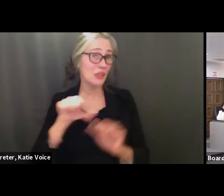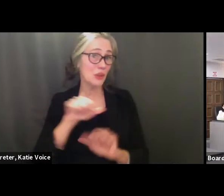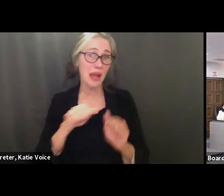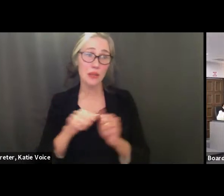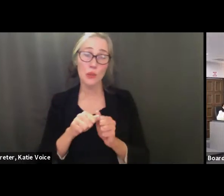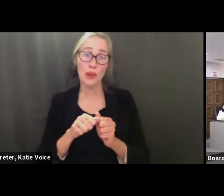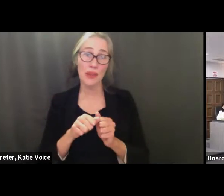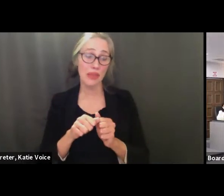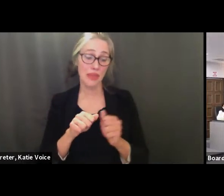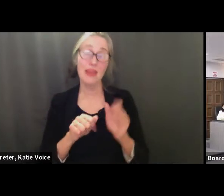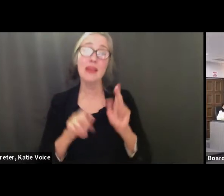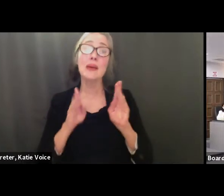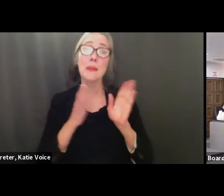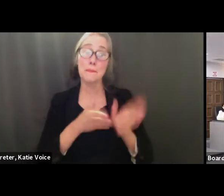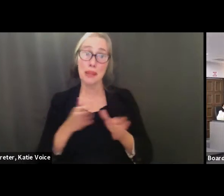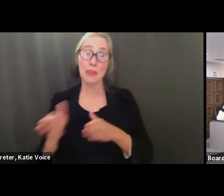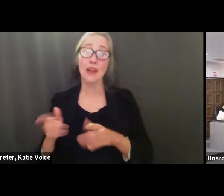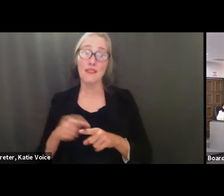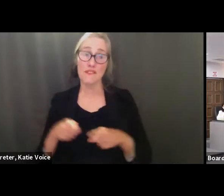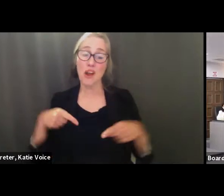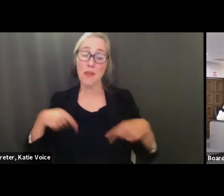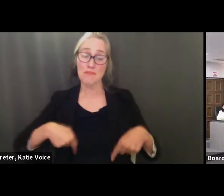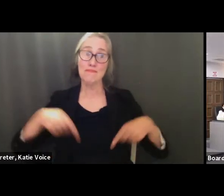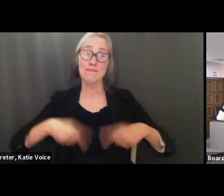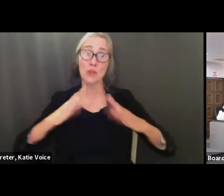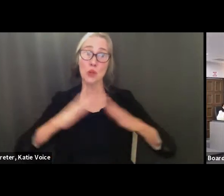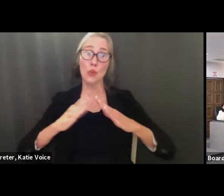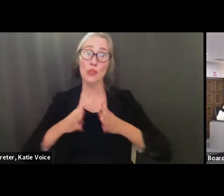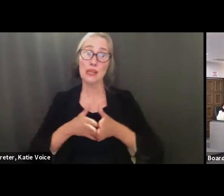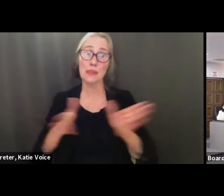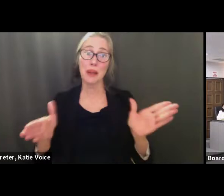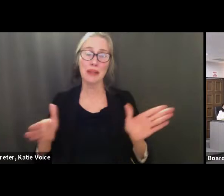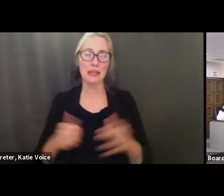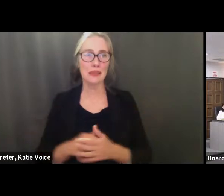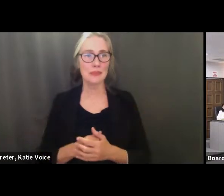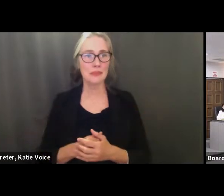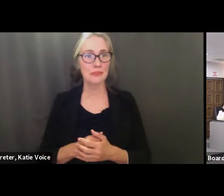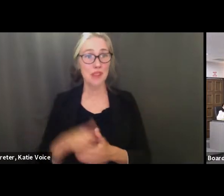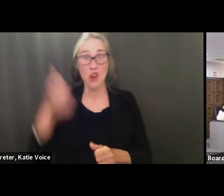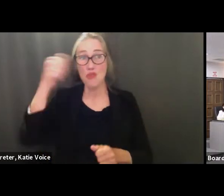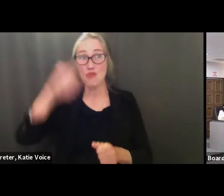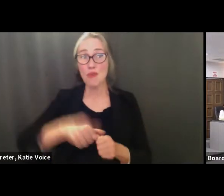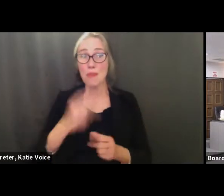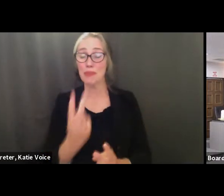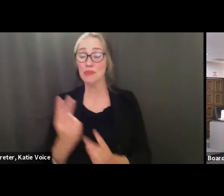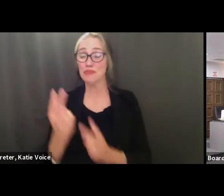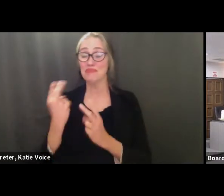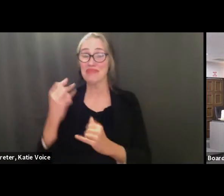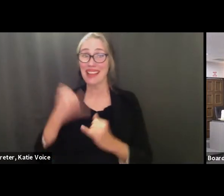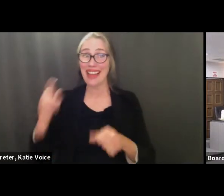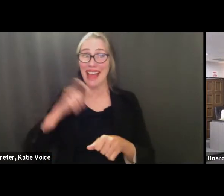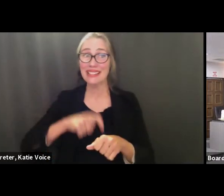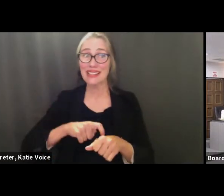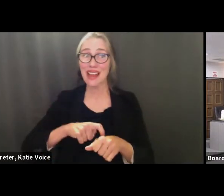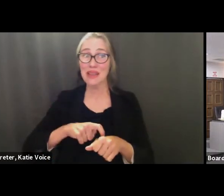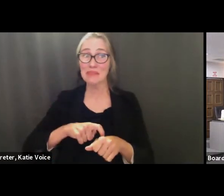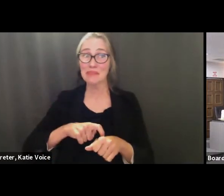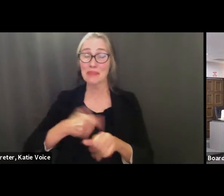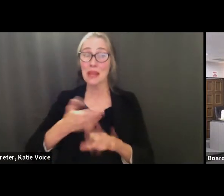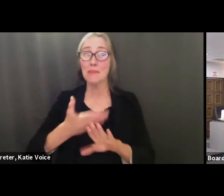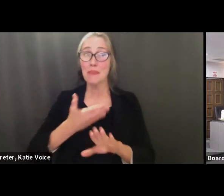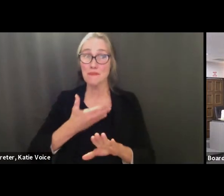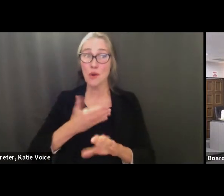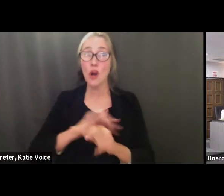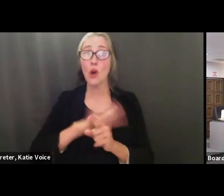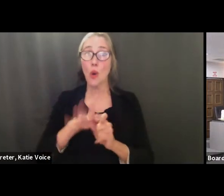that happened before all this pandemic shut down our board meetings and moved us onto Zoom was